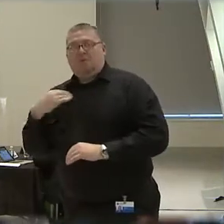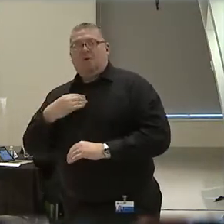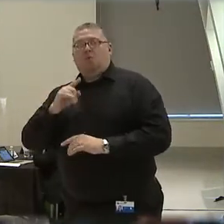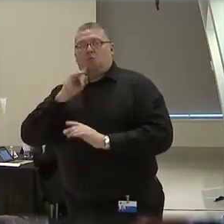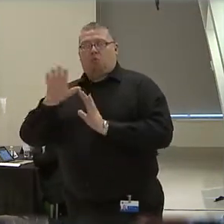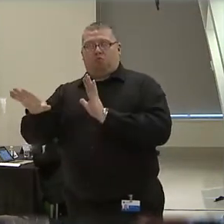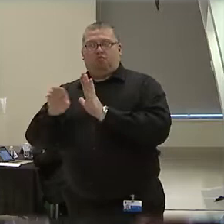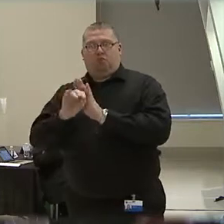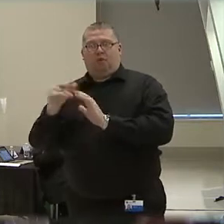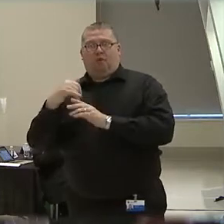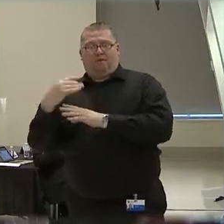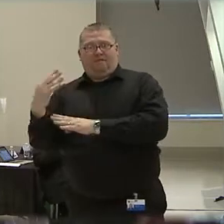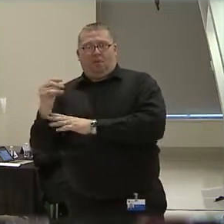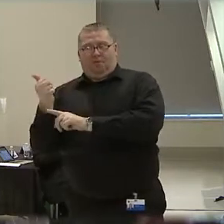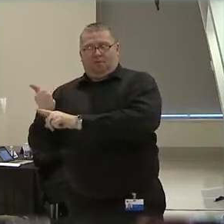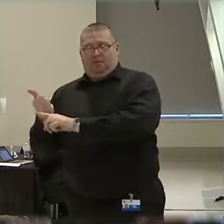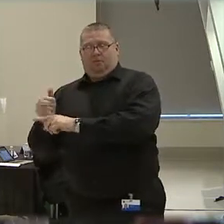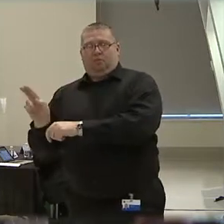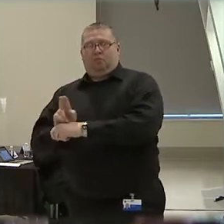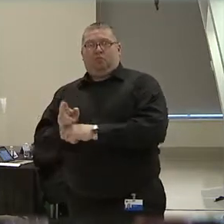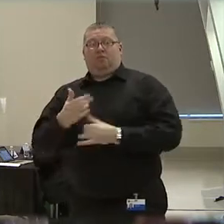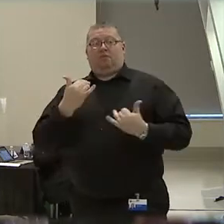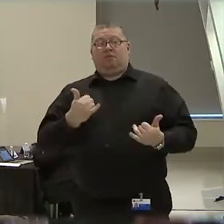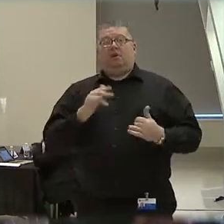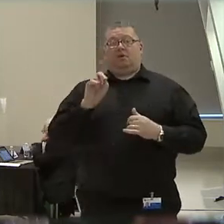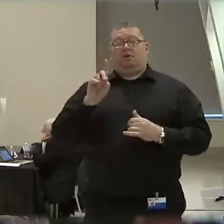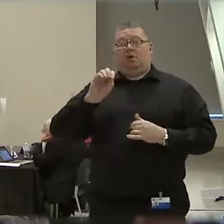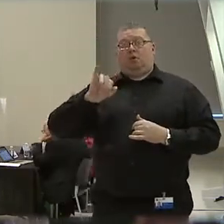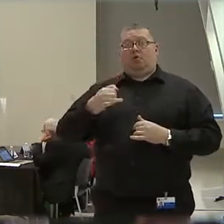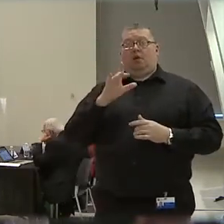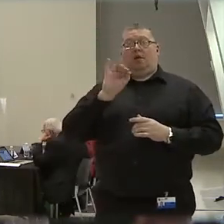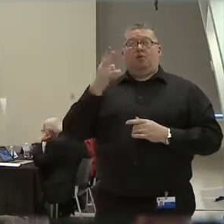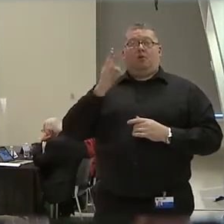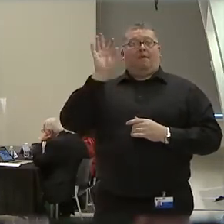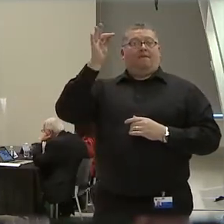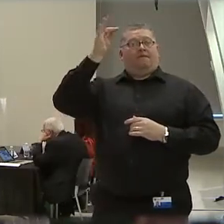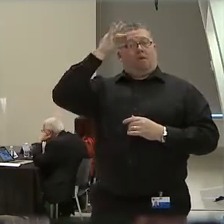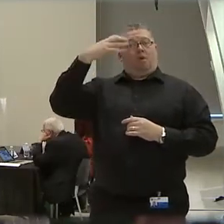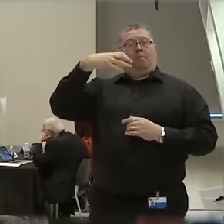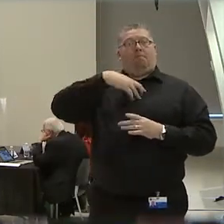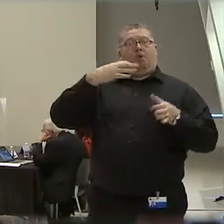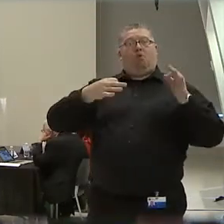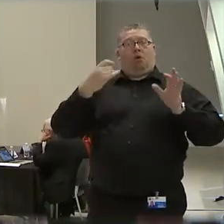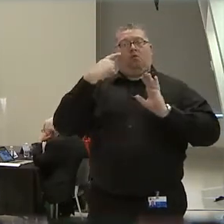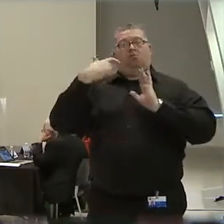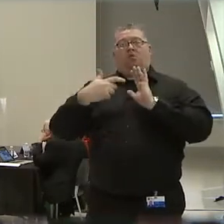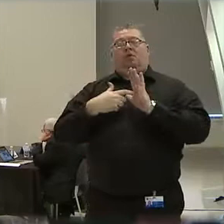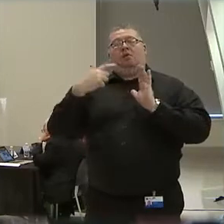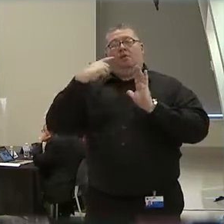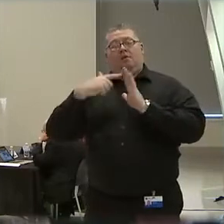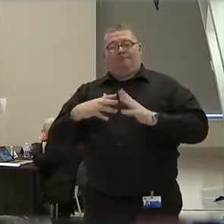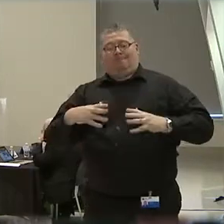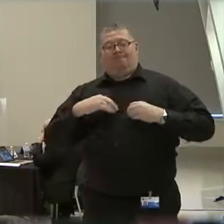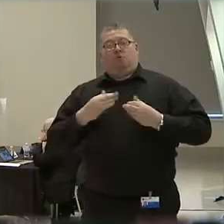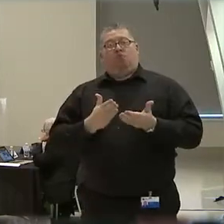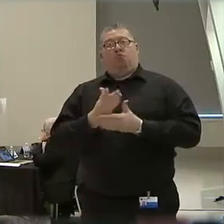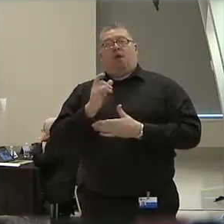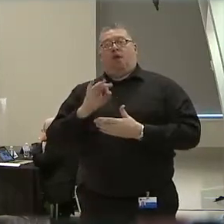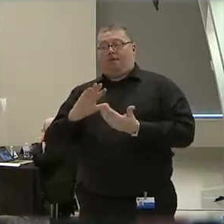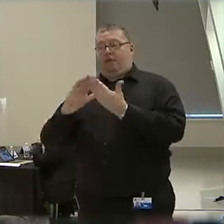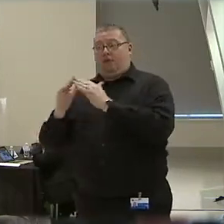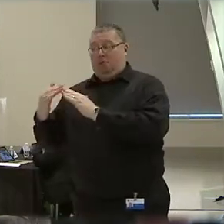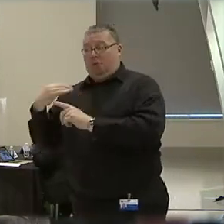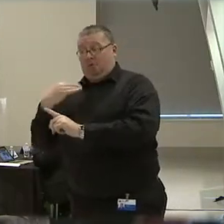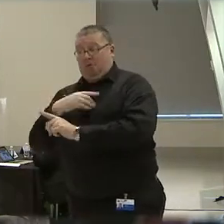Moreover, the Department of Justice and at least 2 federal appeals courts in this country have recognized the right of civilians